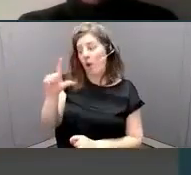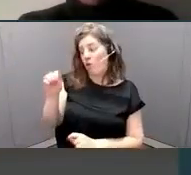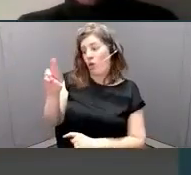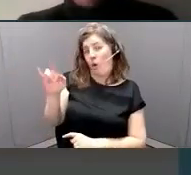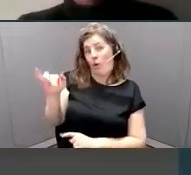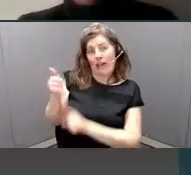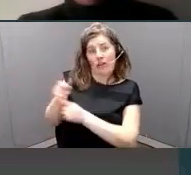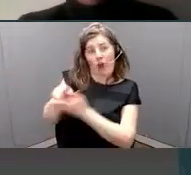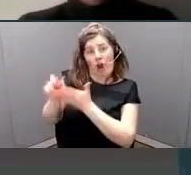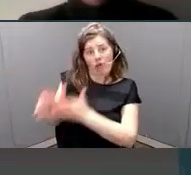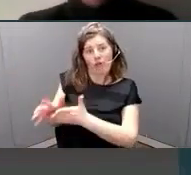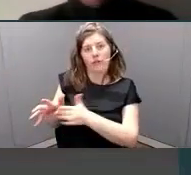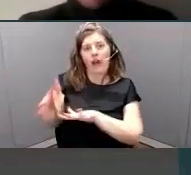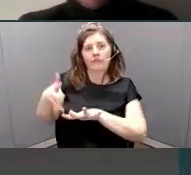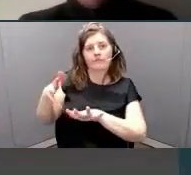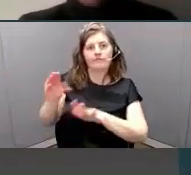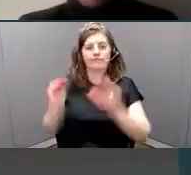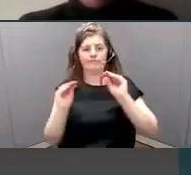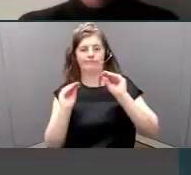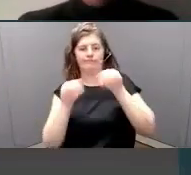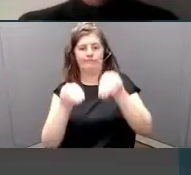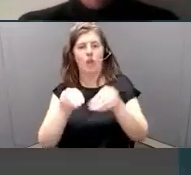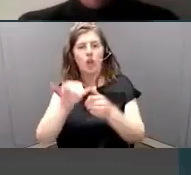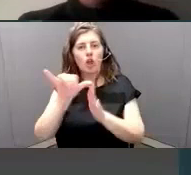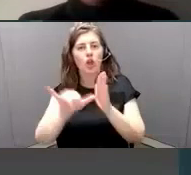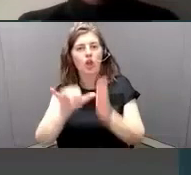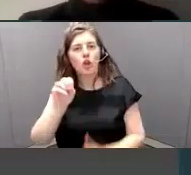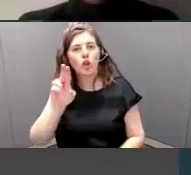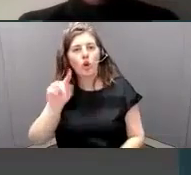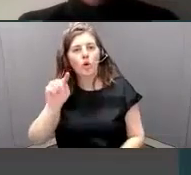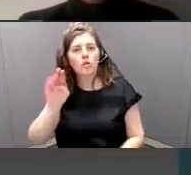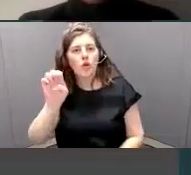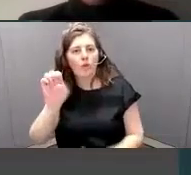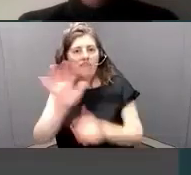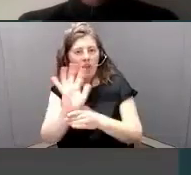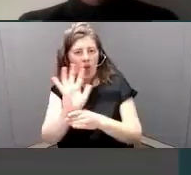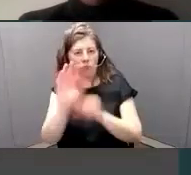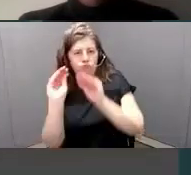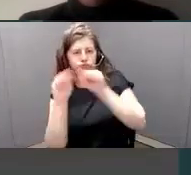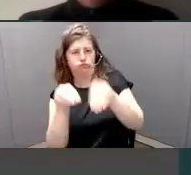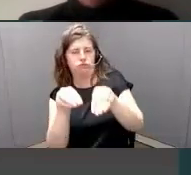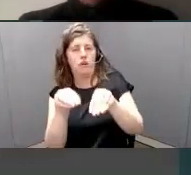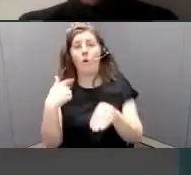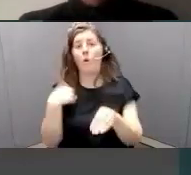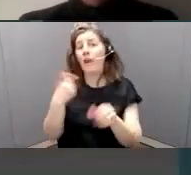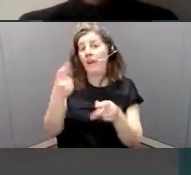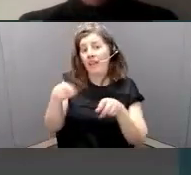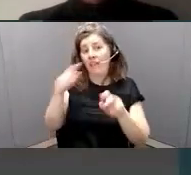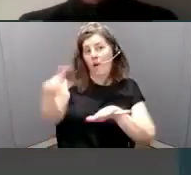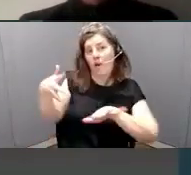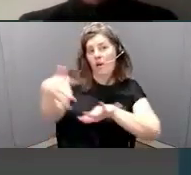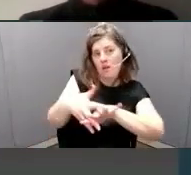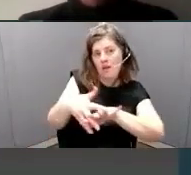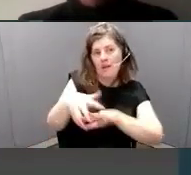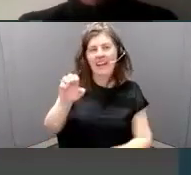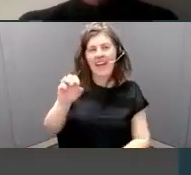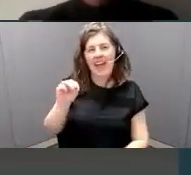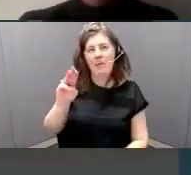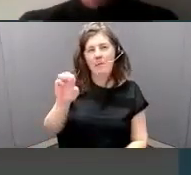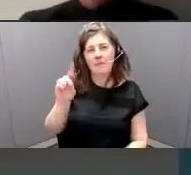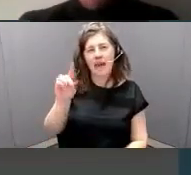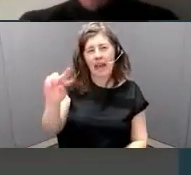elected to embed a YouTube video. Now, we allow for embedding when it comes to